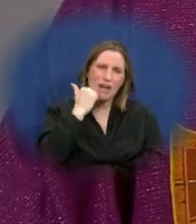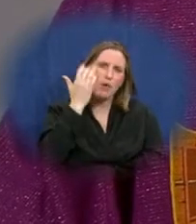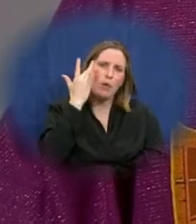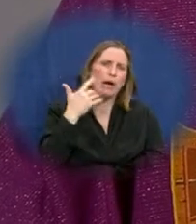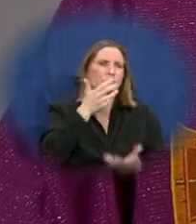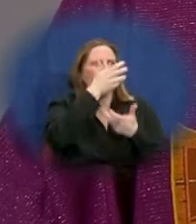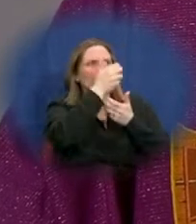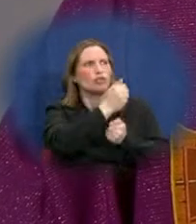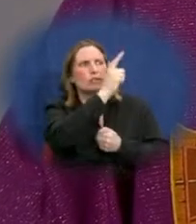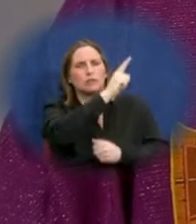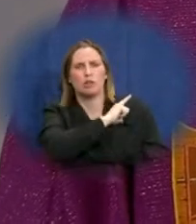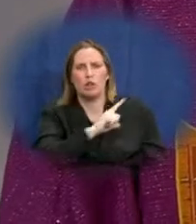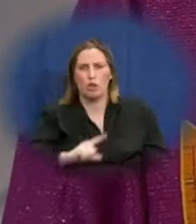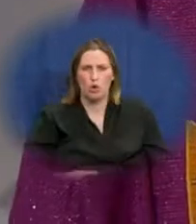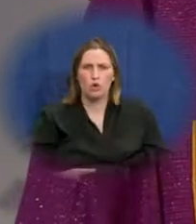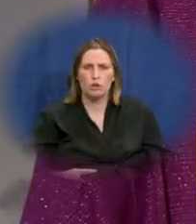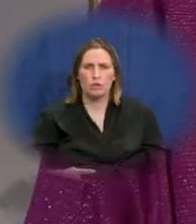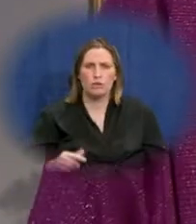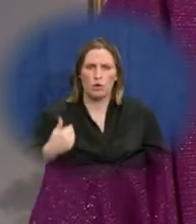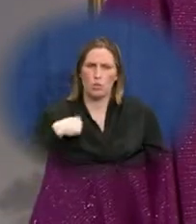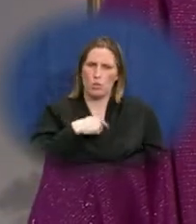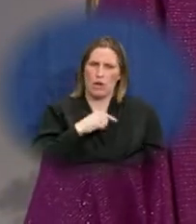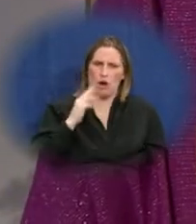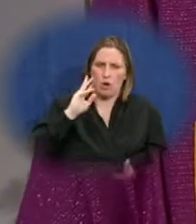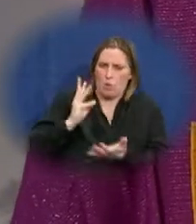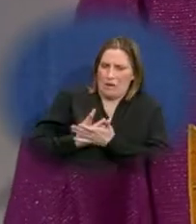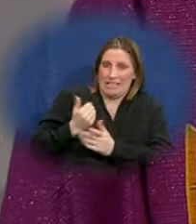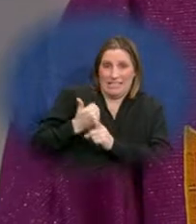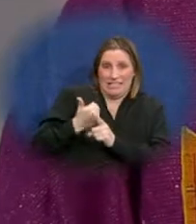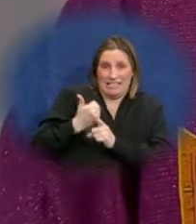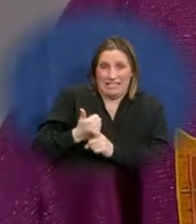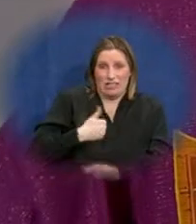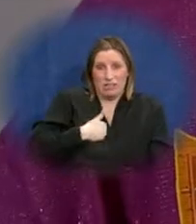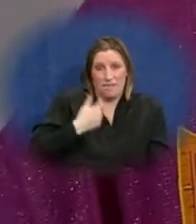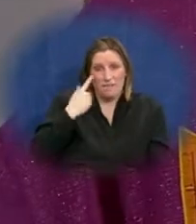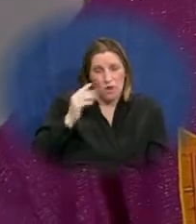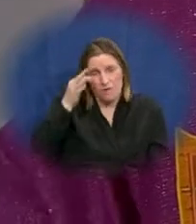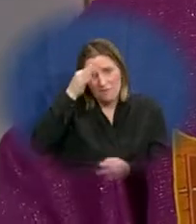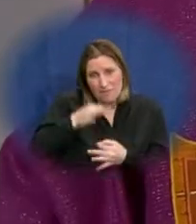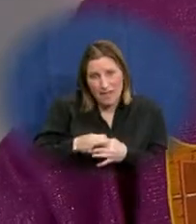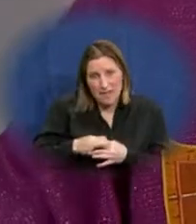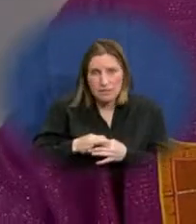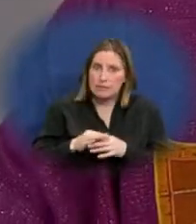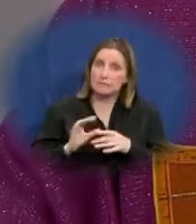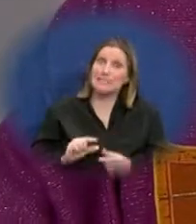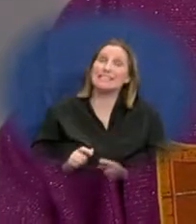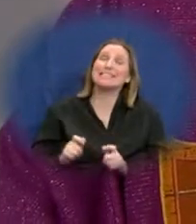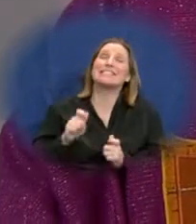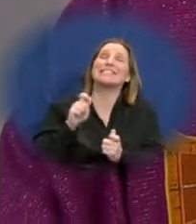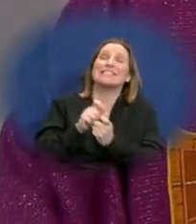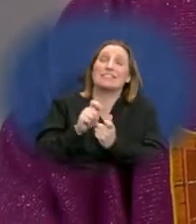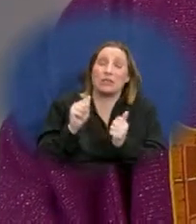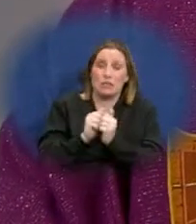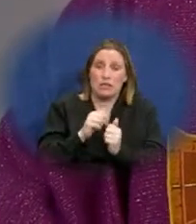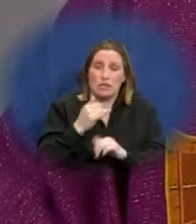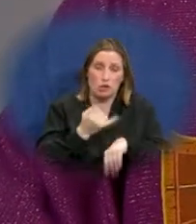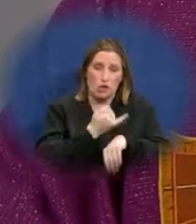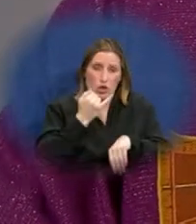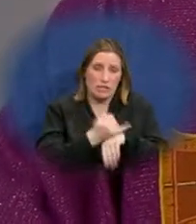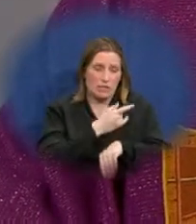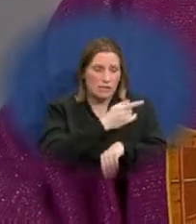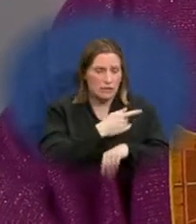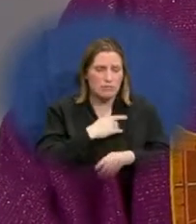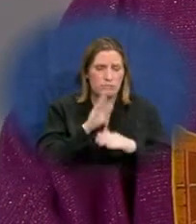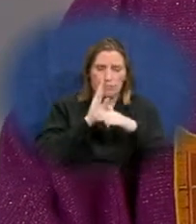in the Lord and to be great witnesses of that faith for others, and especially with Joseph, to imitate his